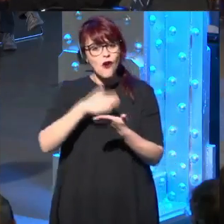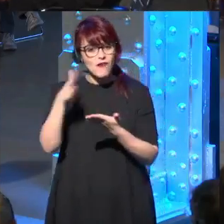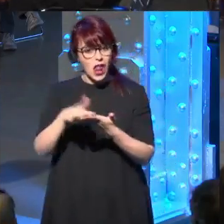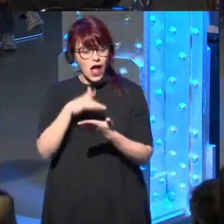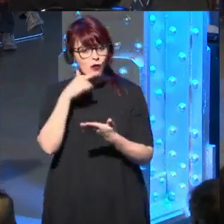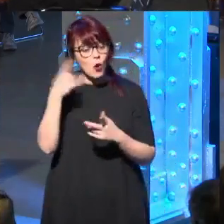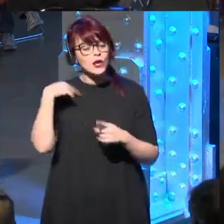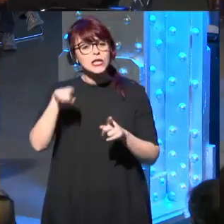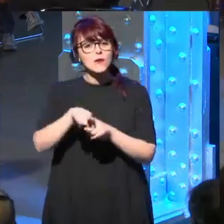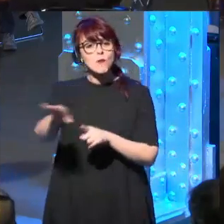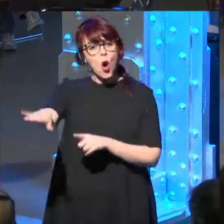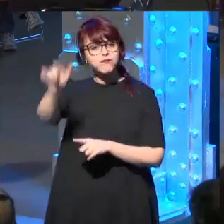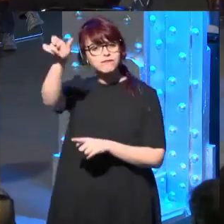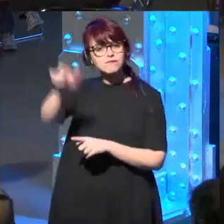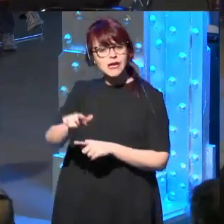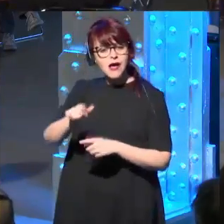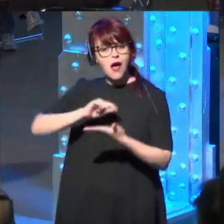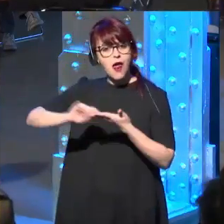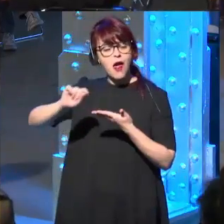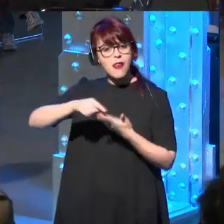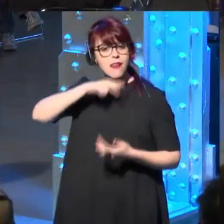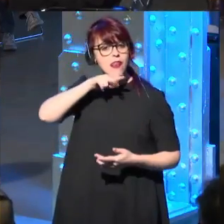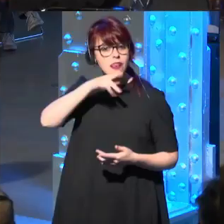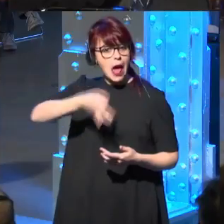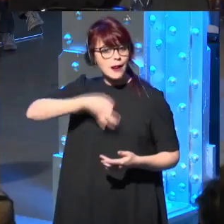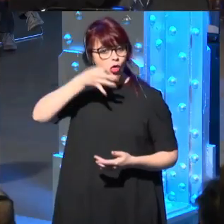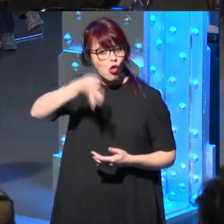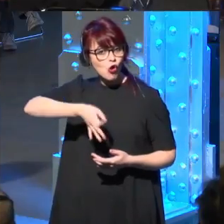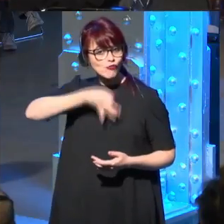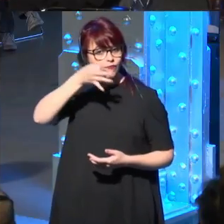you summon, so to speak, as a narrator,